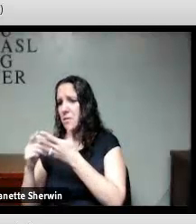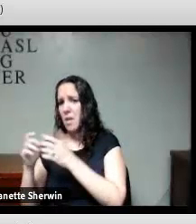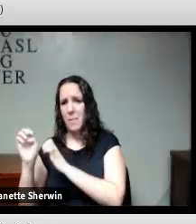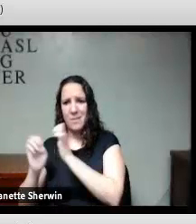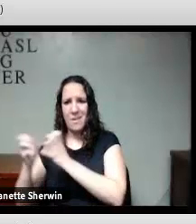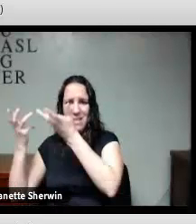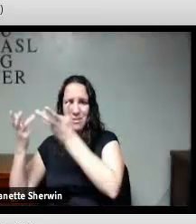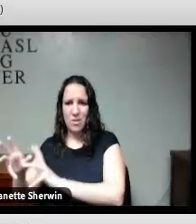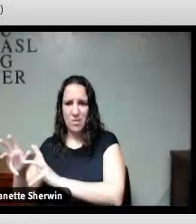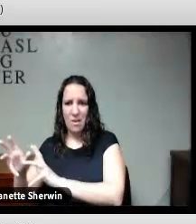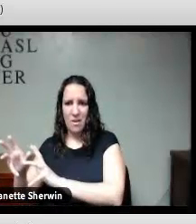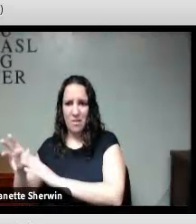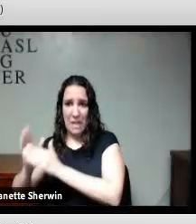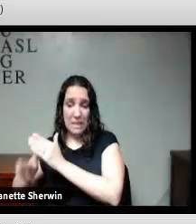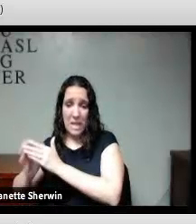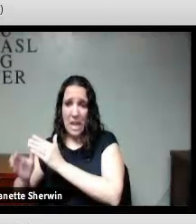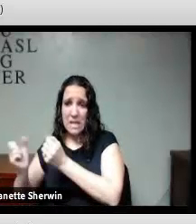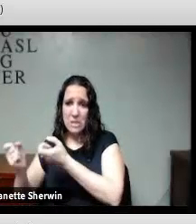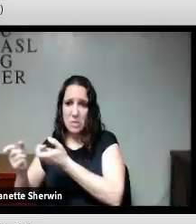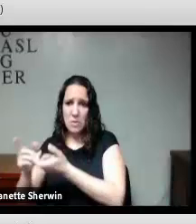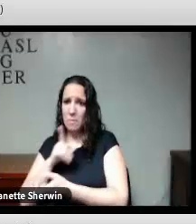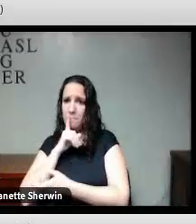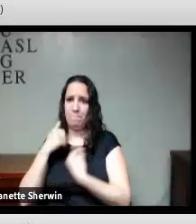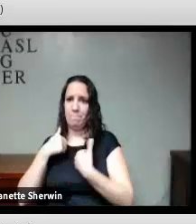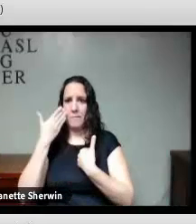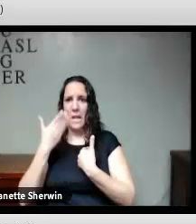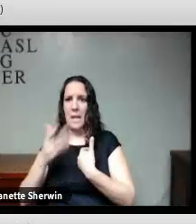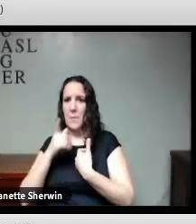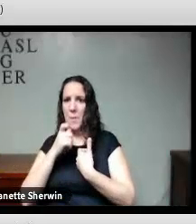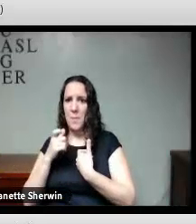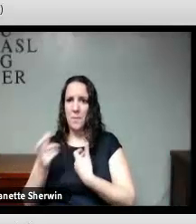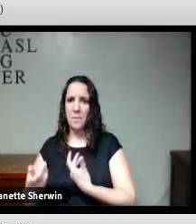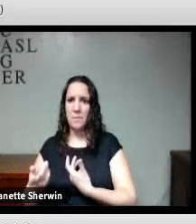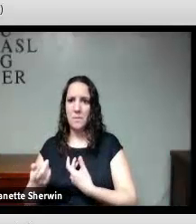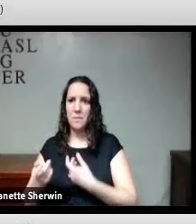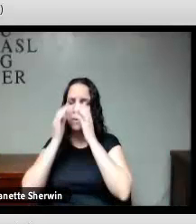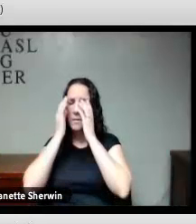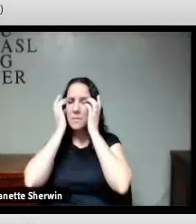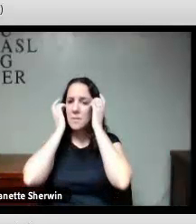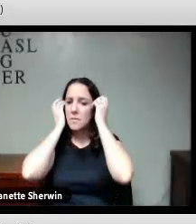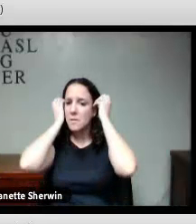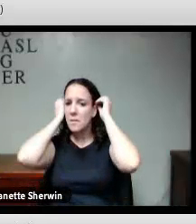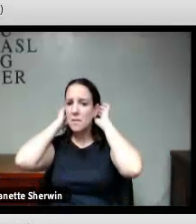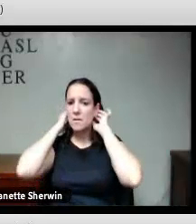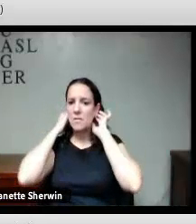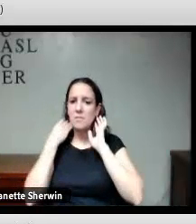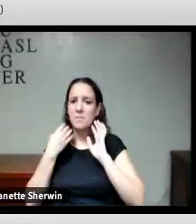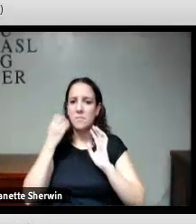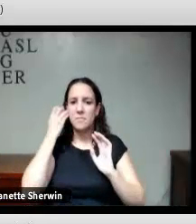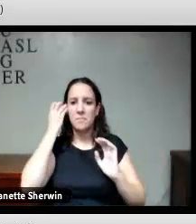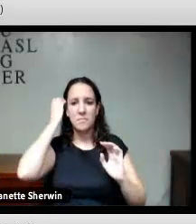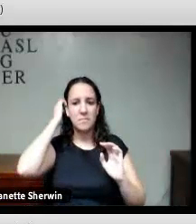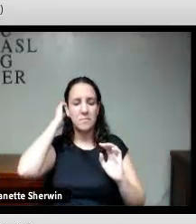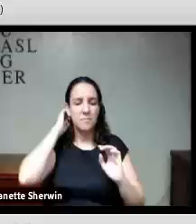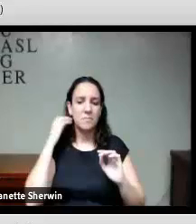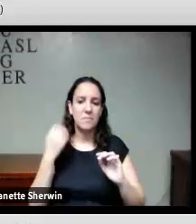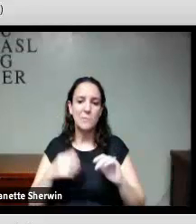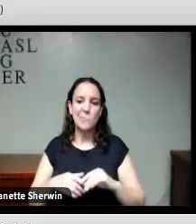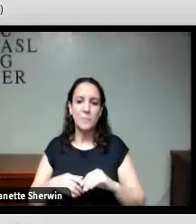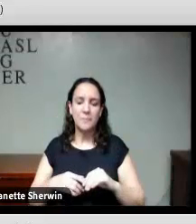the end and they're anonymous, and I don't collect them until people leave so that they feel free to speak freely. But even